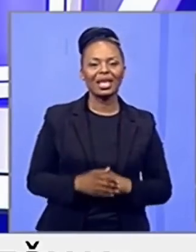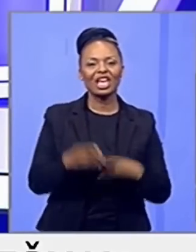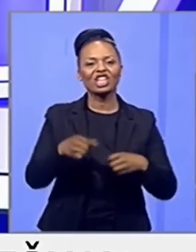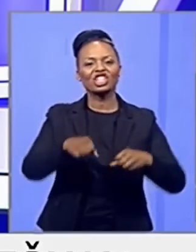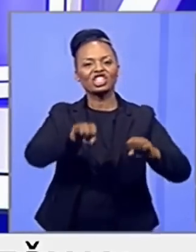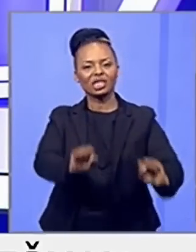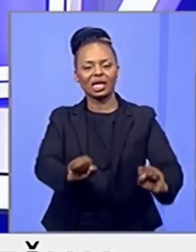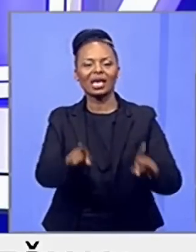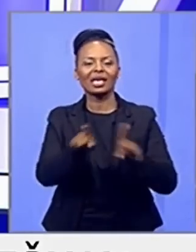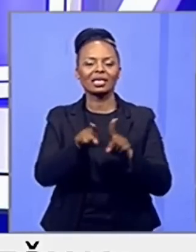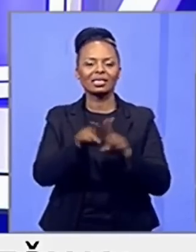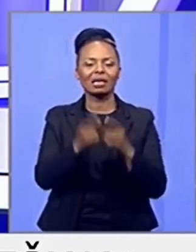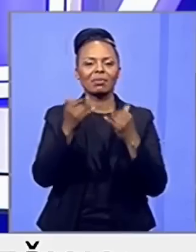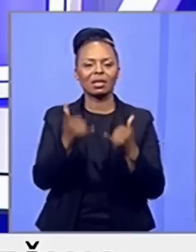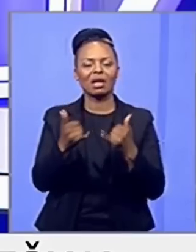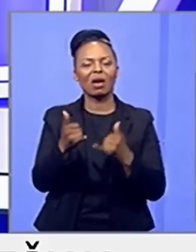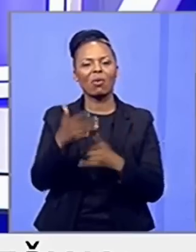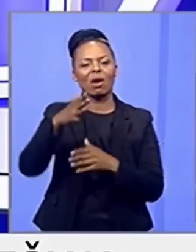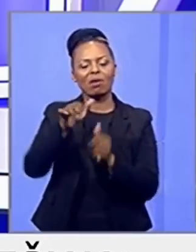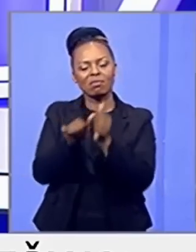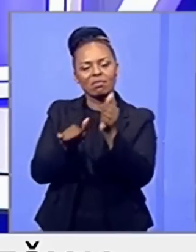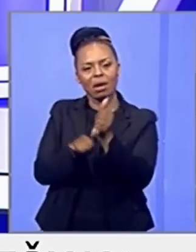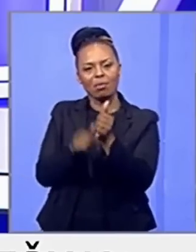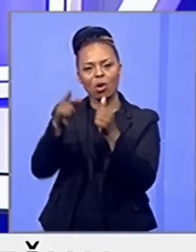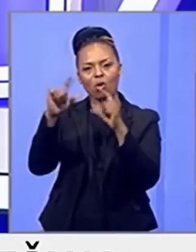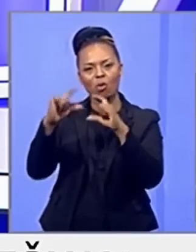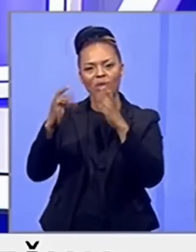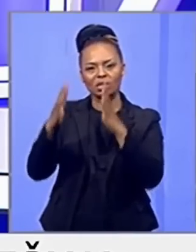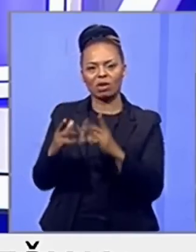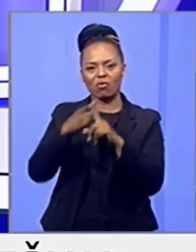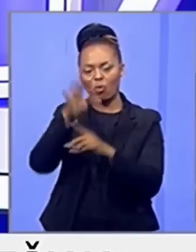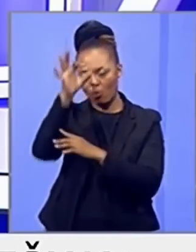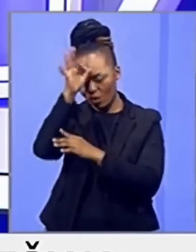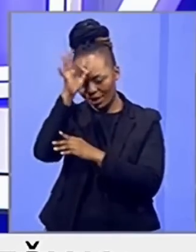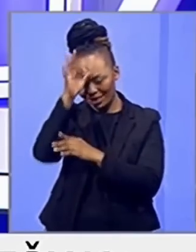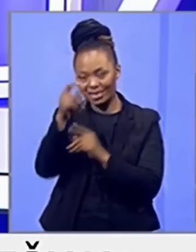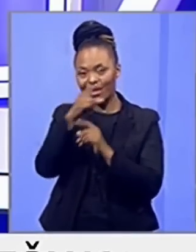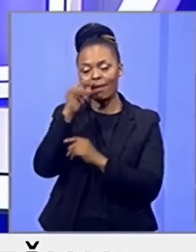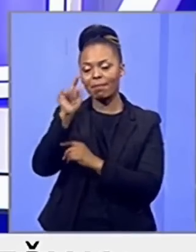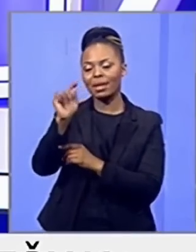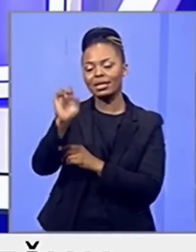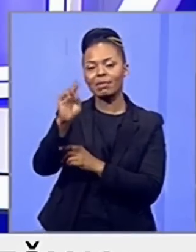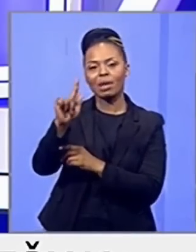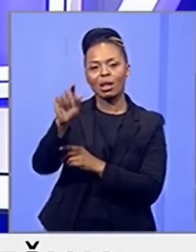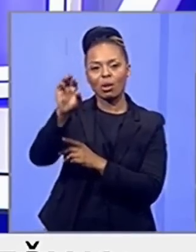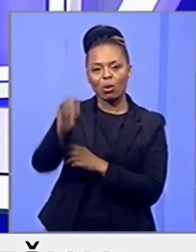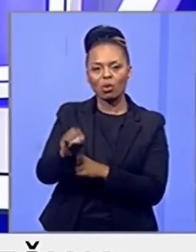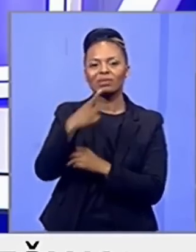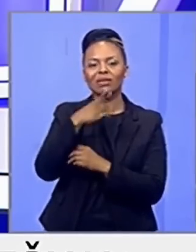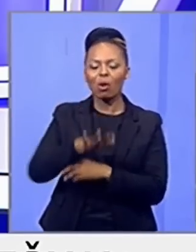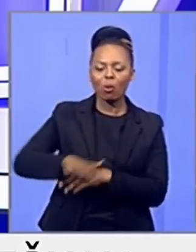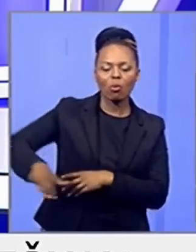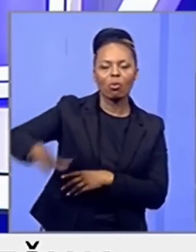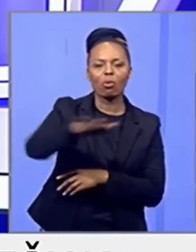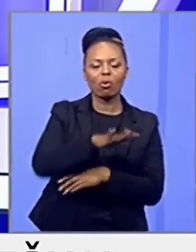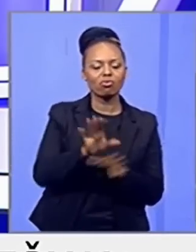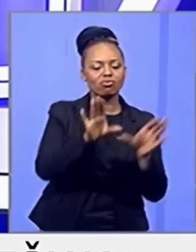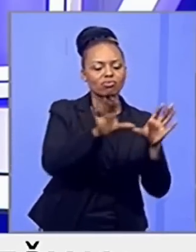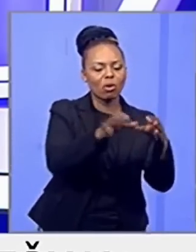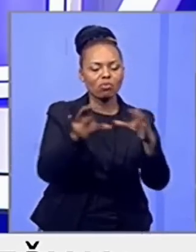mmogo le motlatša mokomišenara wa bosetšhaba wa maphodisa Tebello Mosikidi o re dikarolo ka moka tša sehlopha